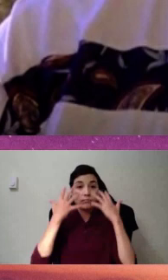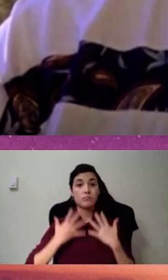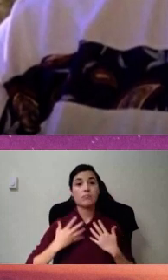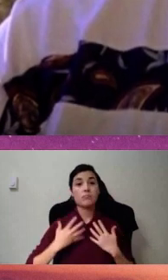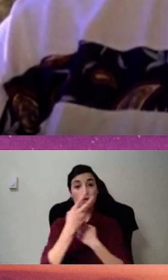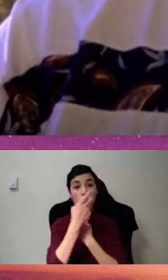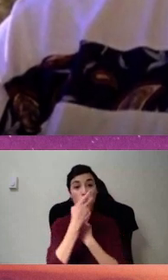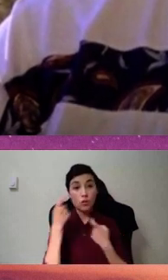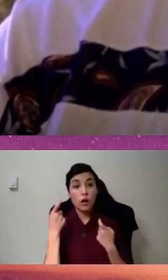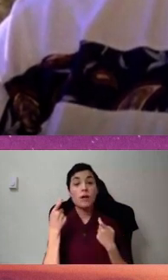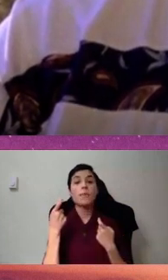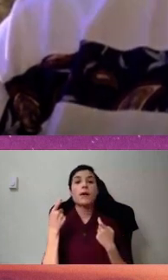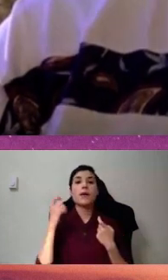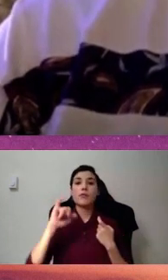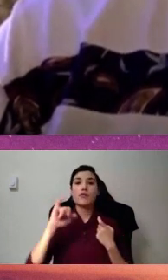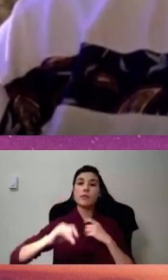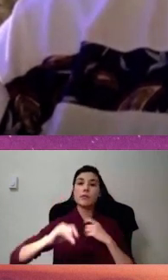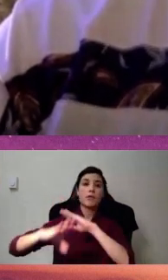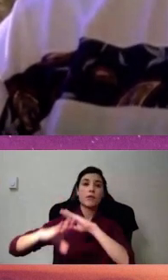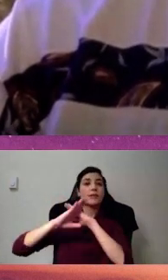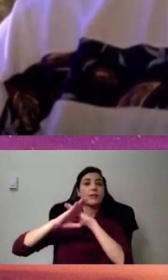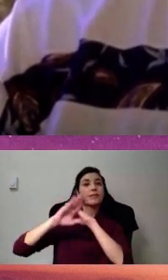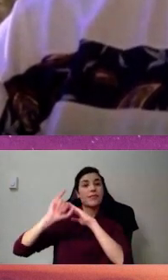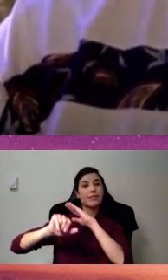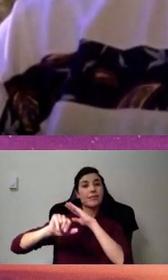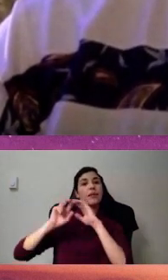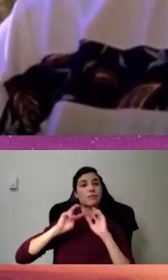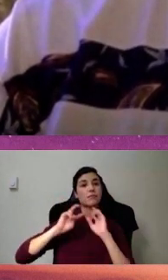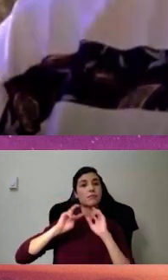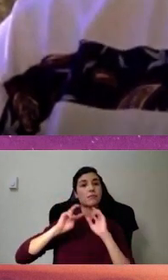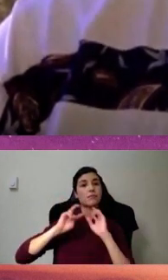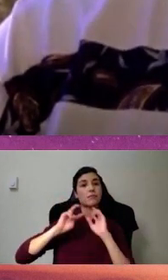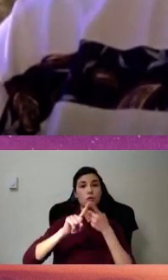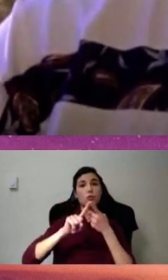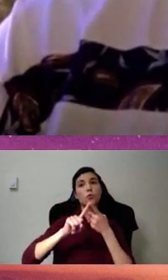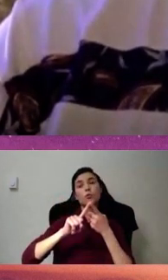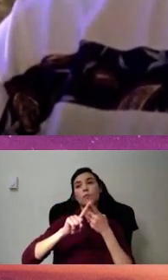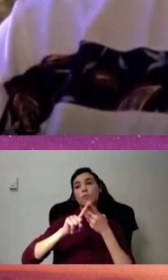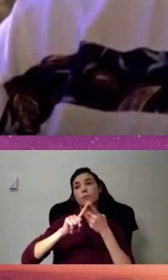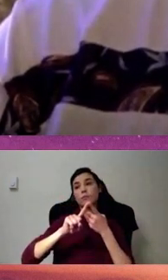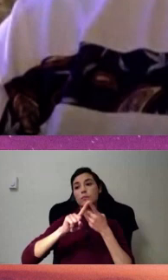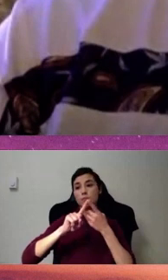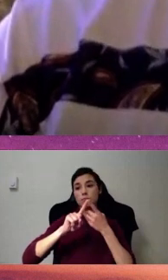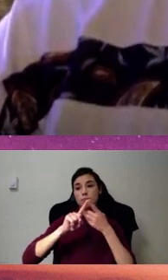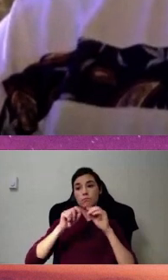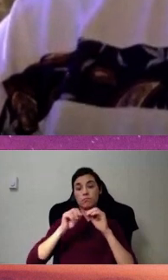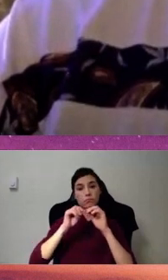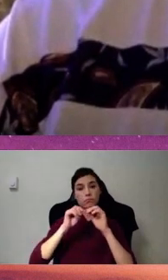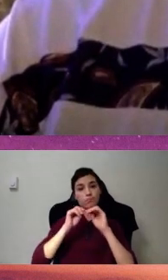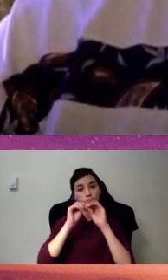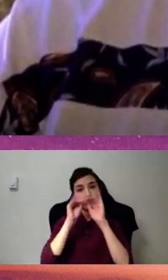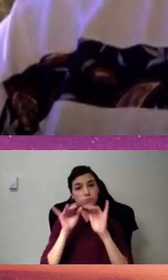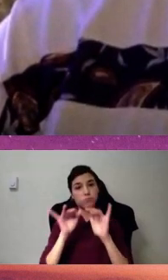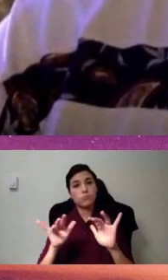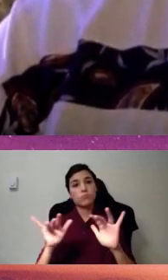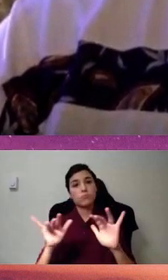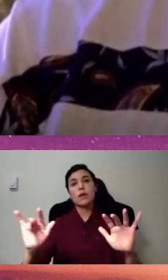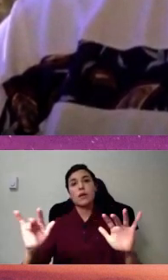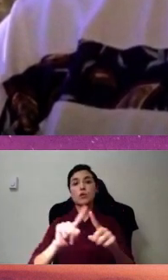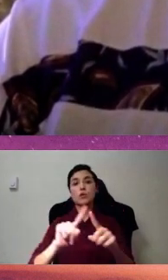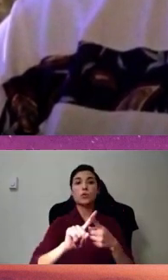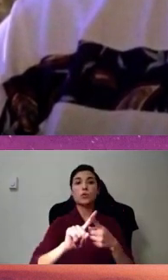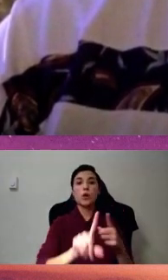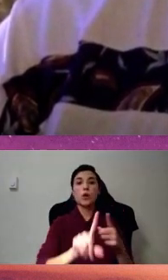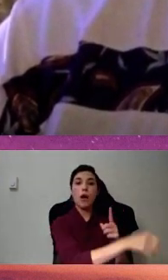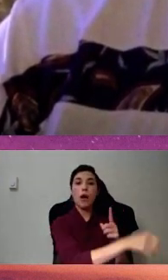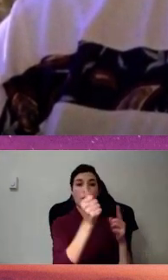from reaching communities, that prevents that subject from reaching the ears of, other organizing bodies, that prevents it from reaching